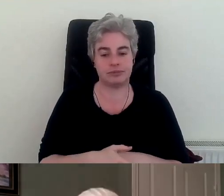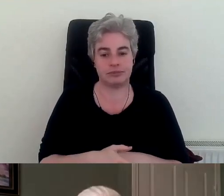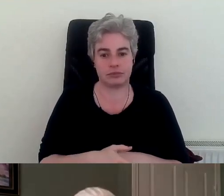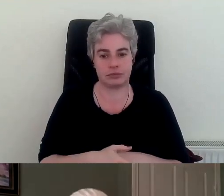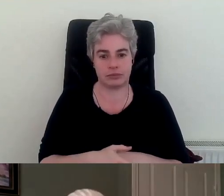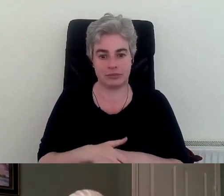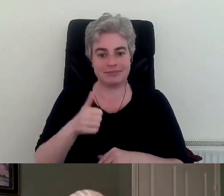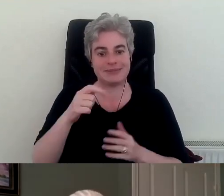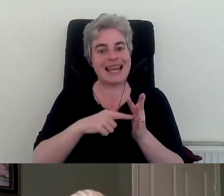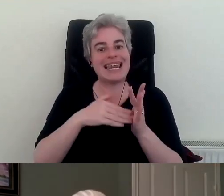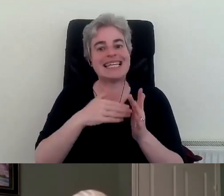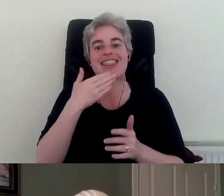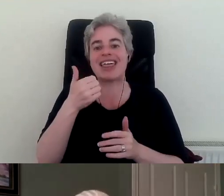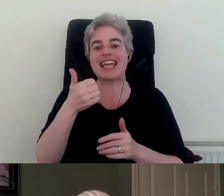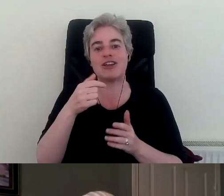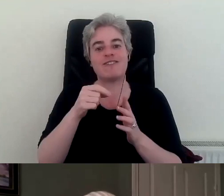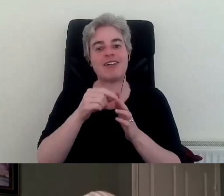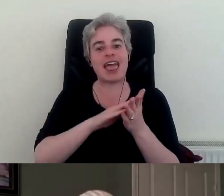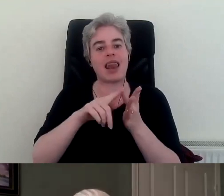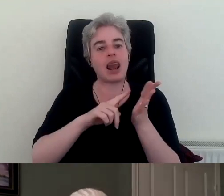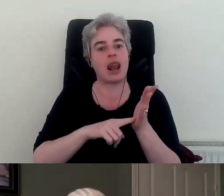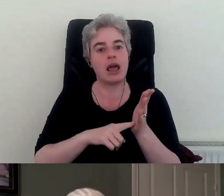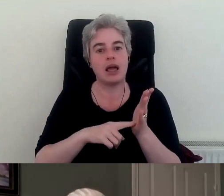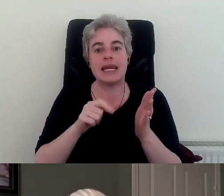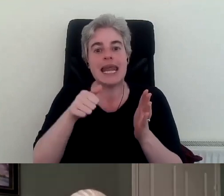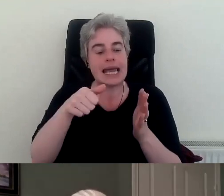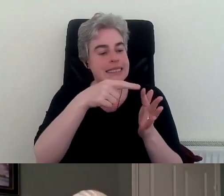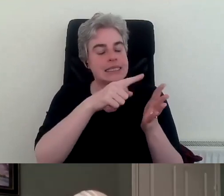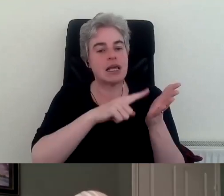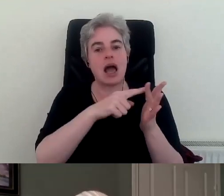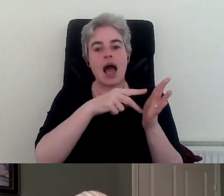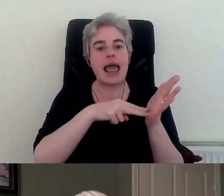great, thank you. Thanks, Phil. Eileen.